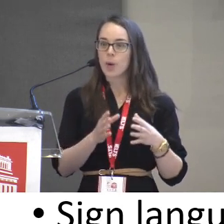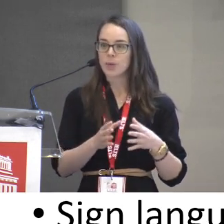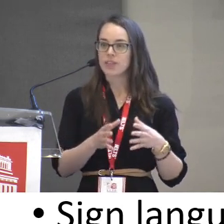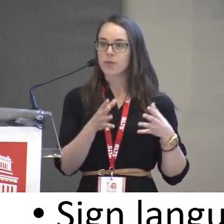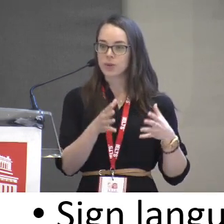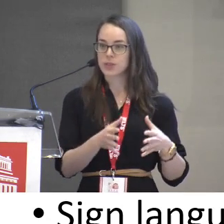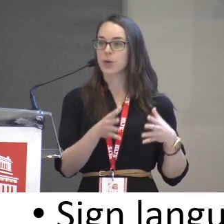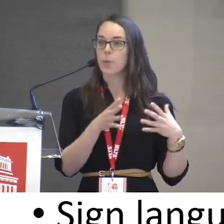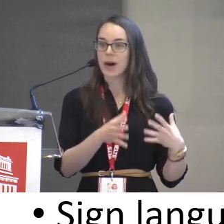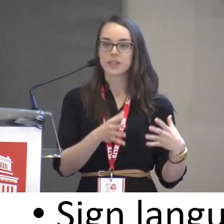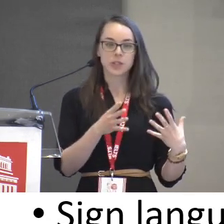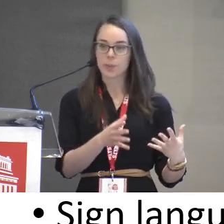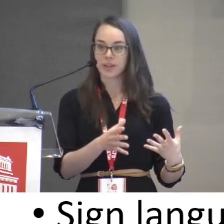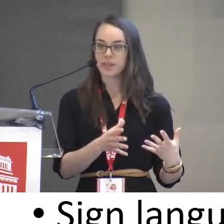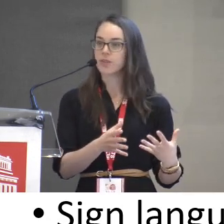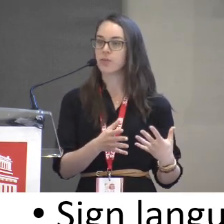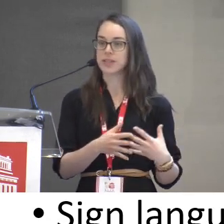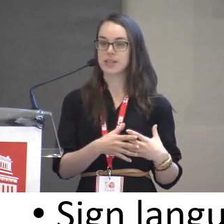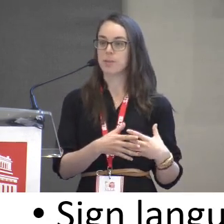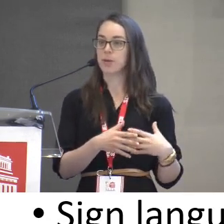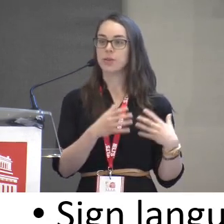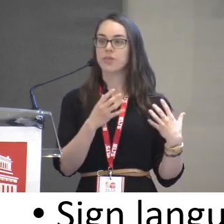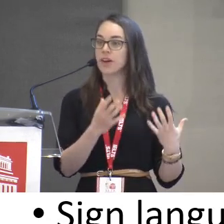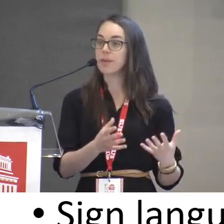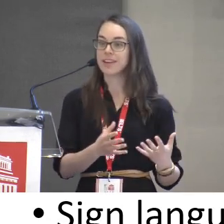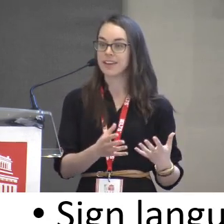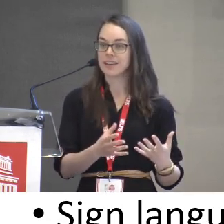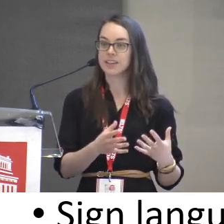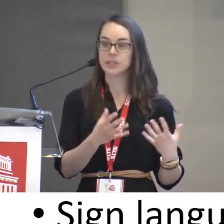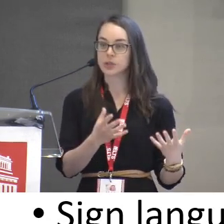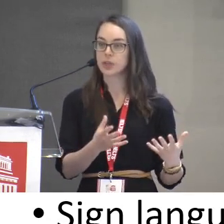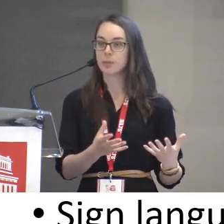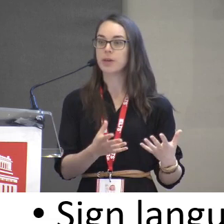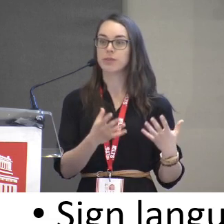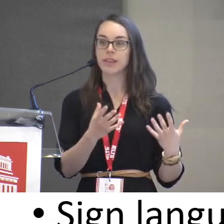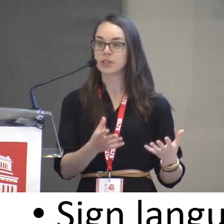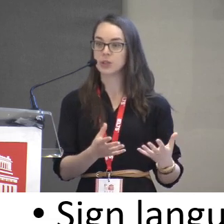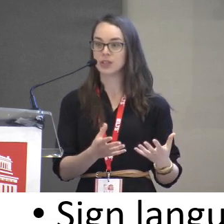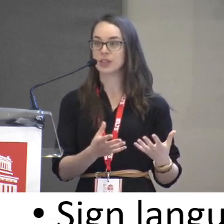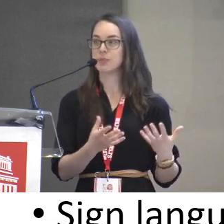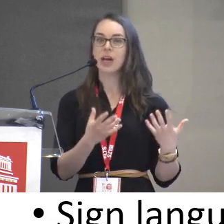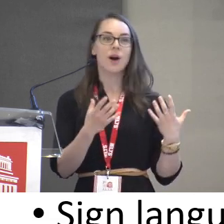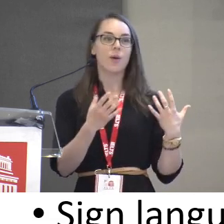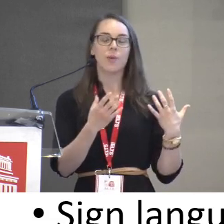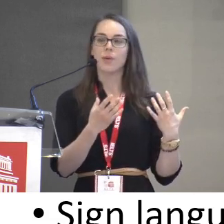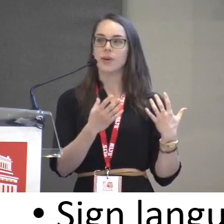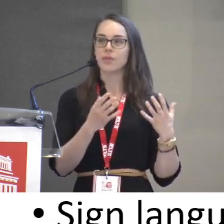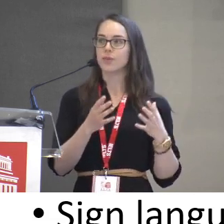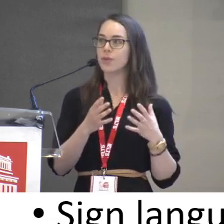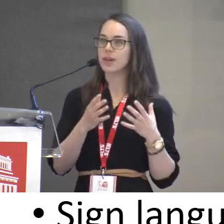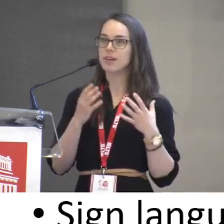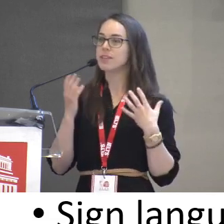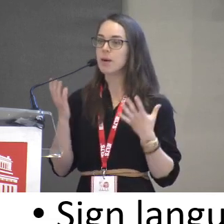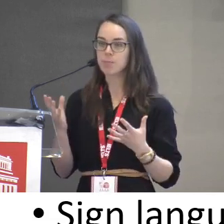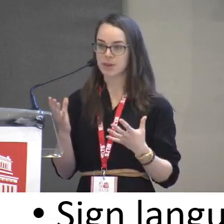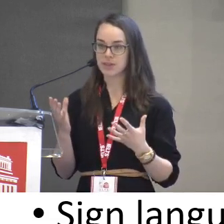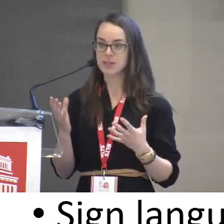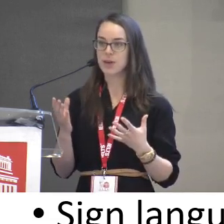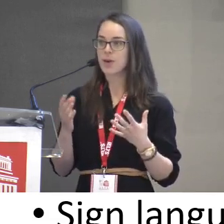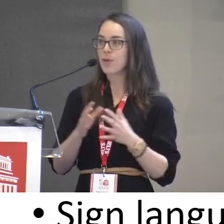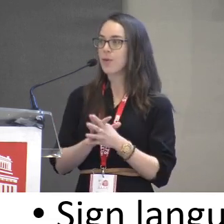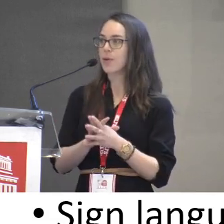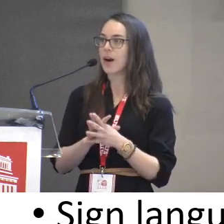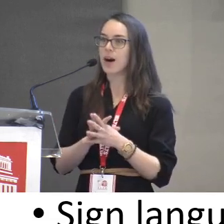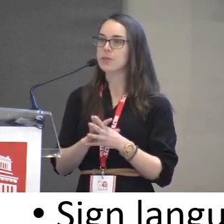are only focused on one topic, for example, on family, kinship relationships, or for